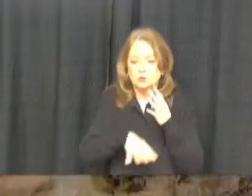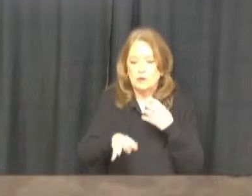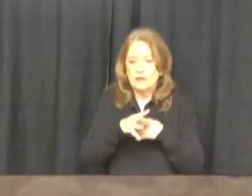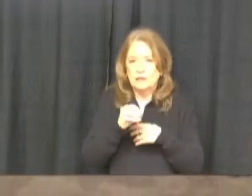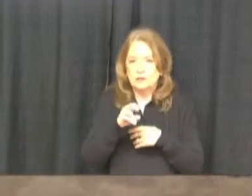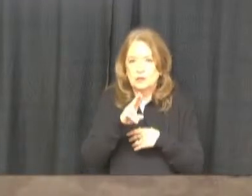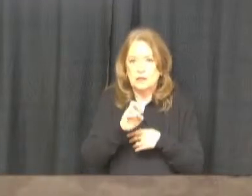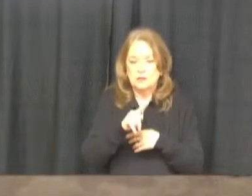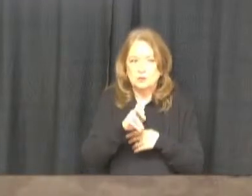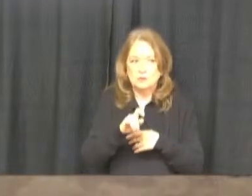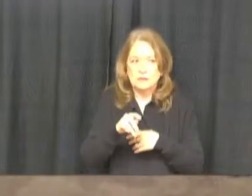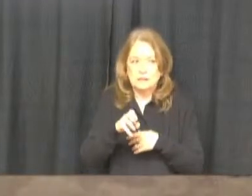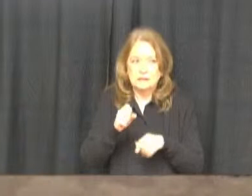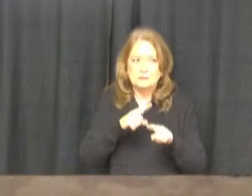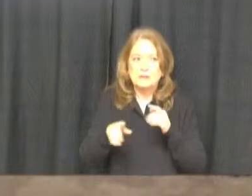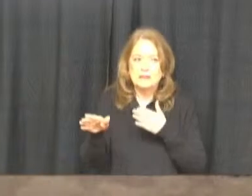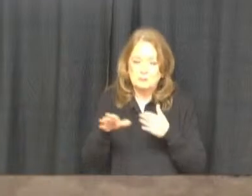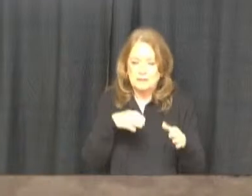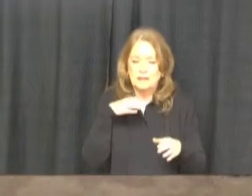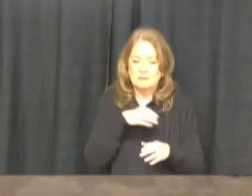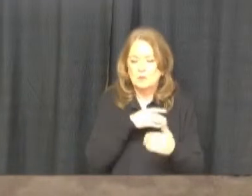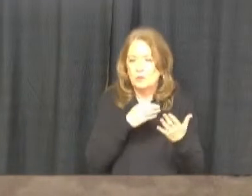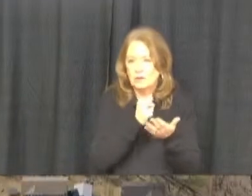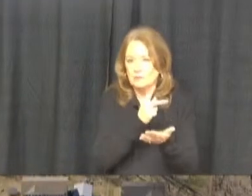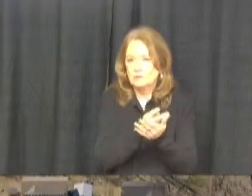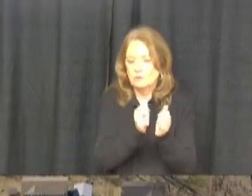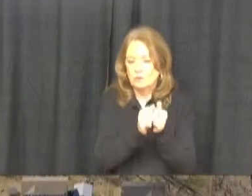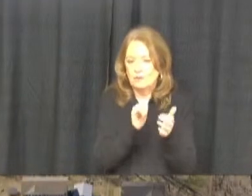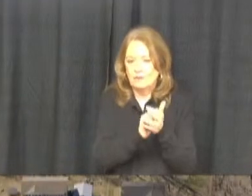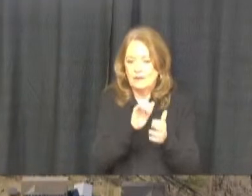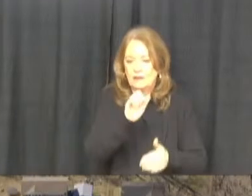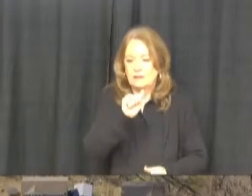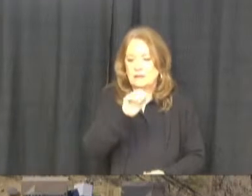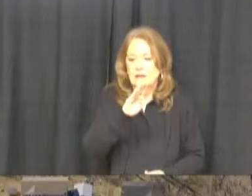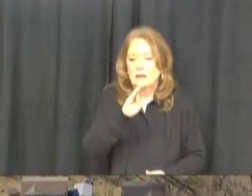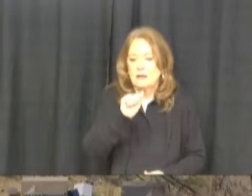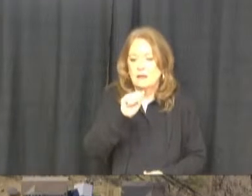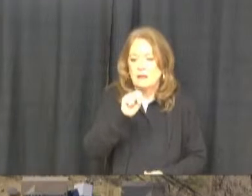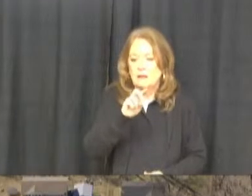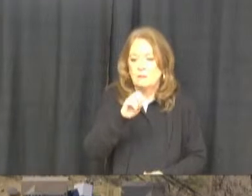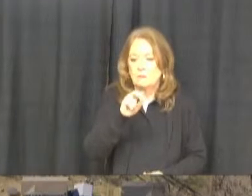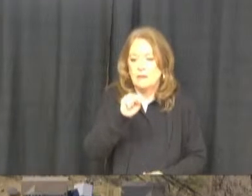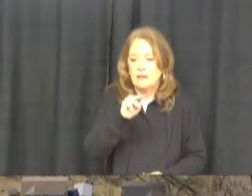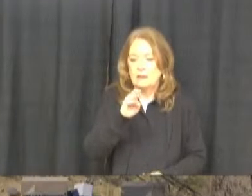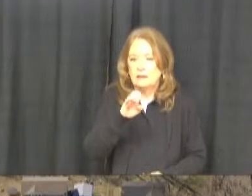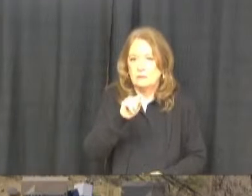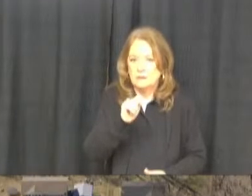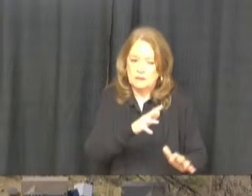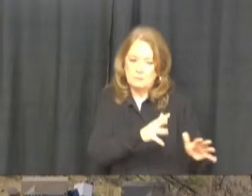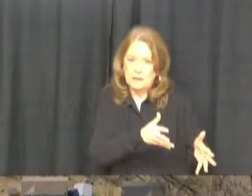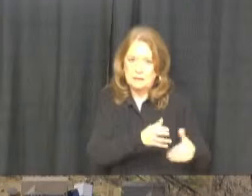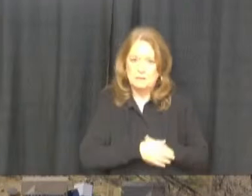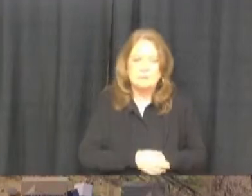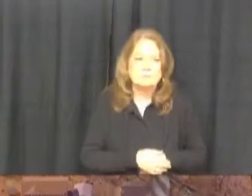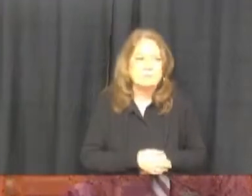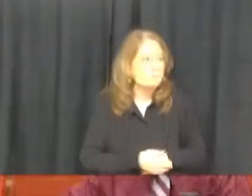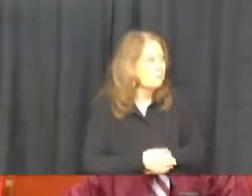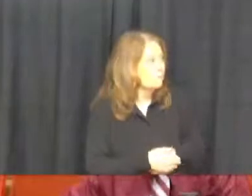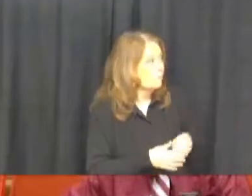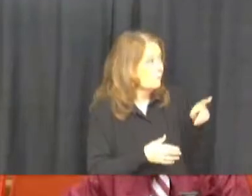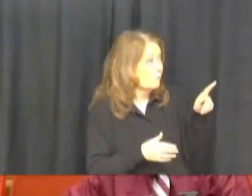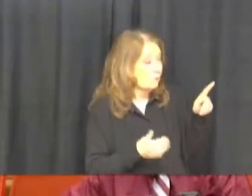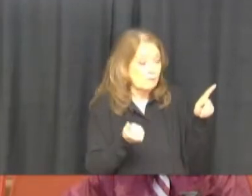But the Planning Commission recommends approval of that abandonment. Thank you, Mr. Tyndall. Any comment or question